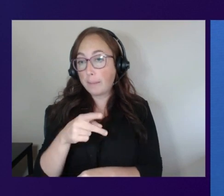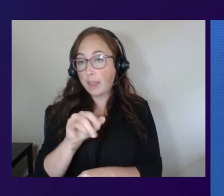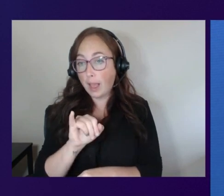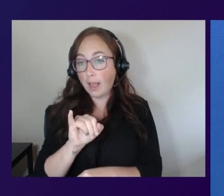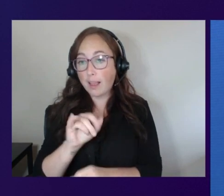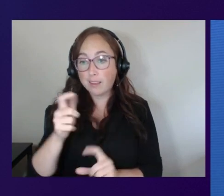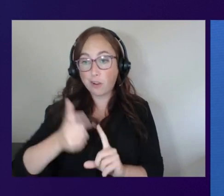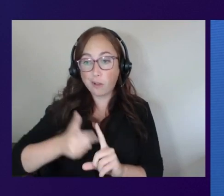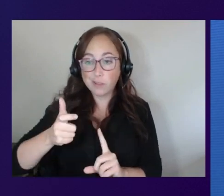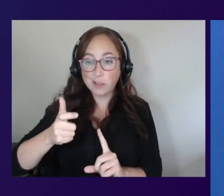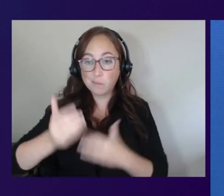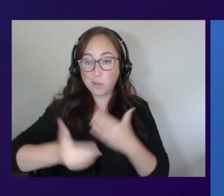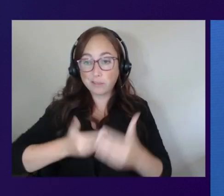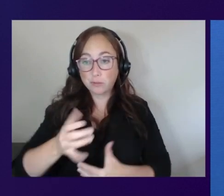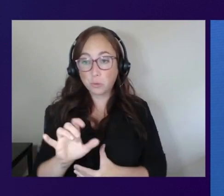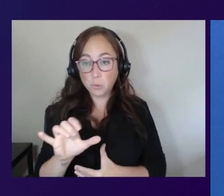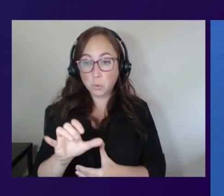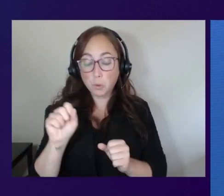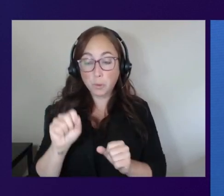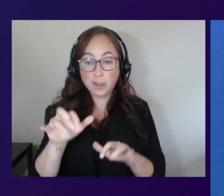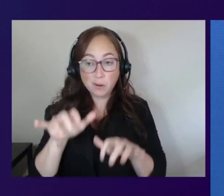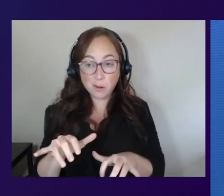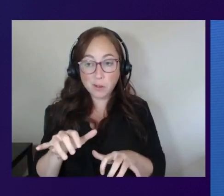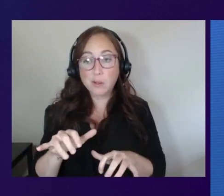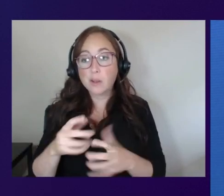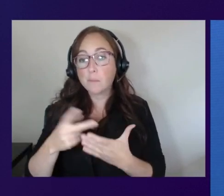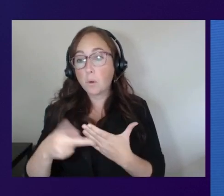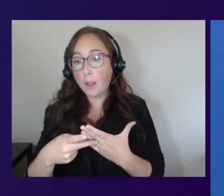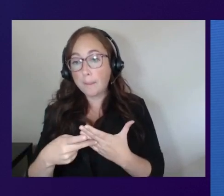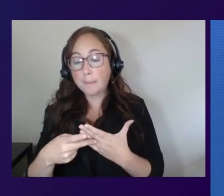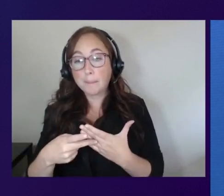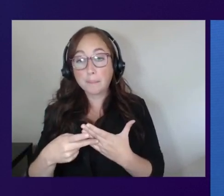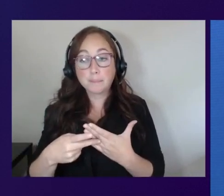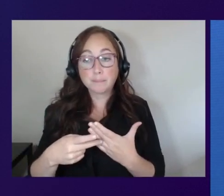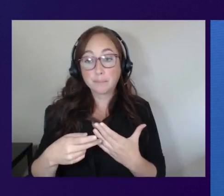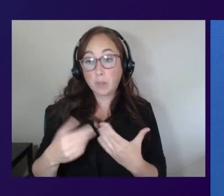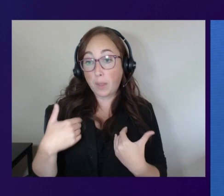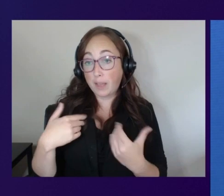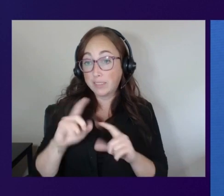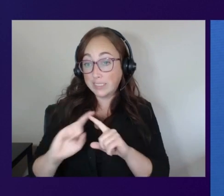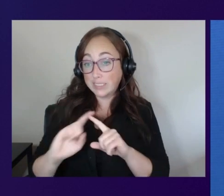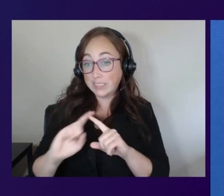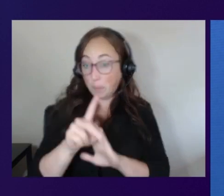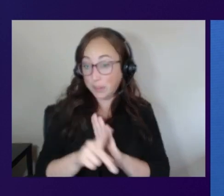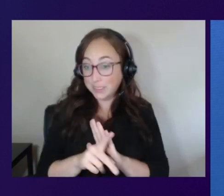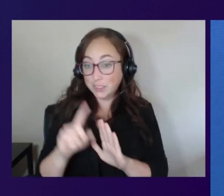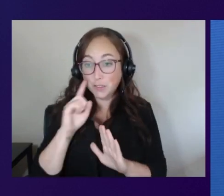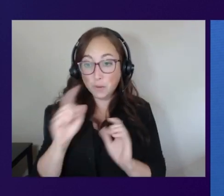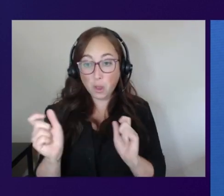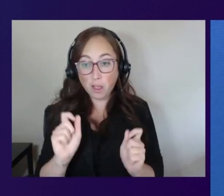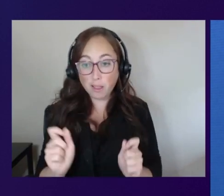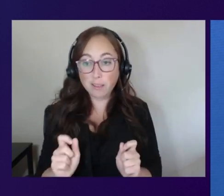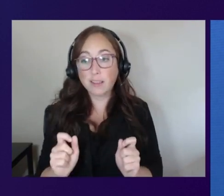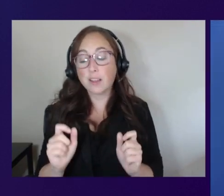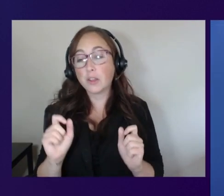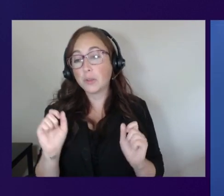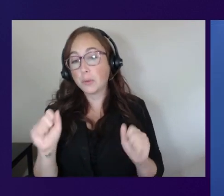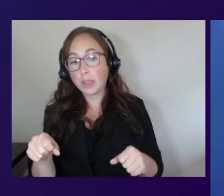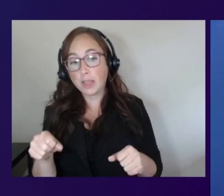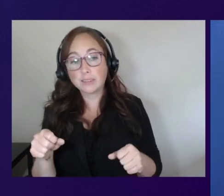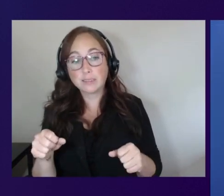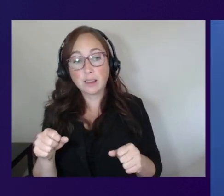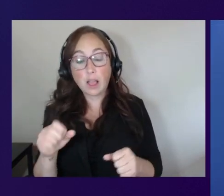you can, program scale up, scale down policies. You can, migrate. You can